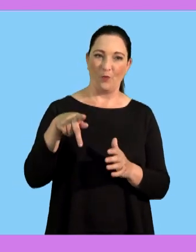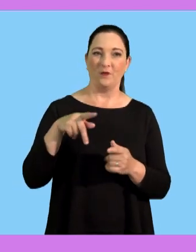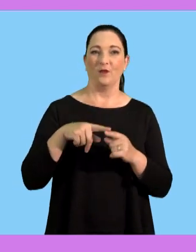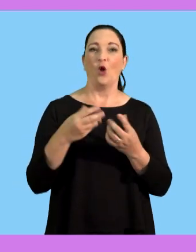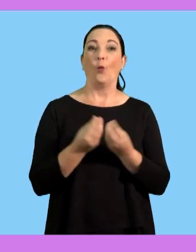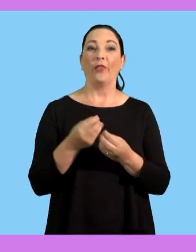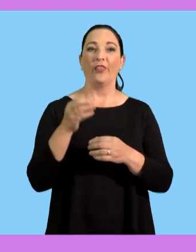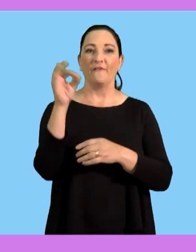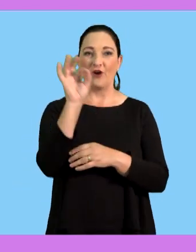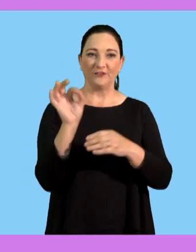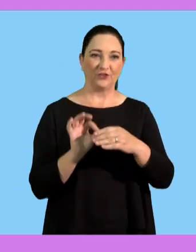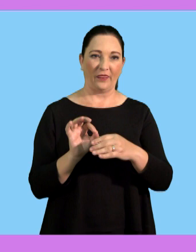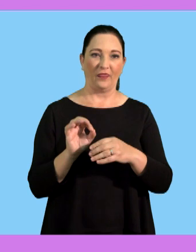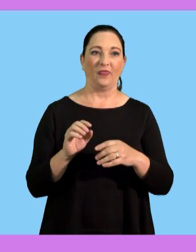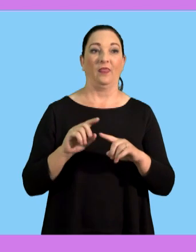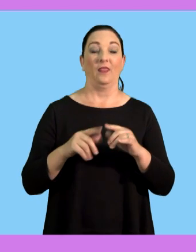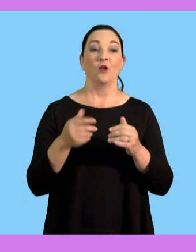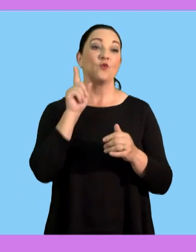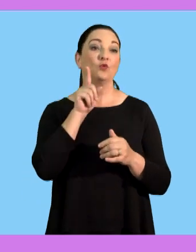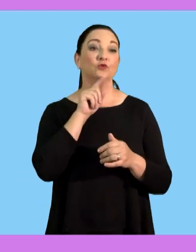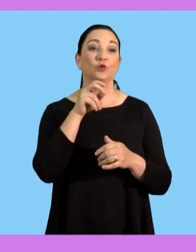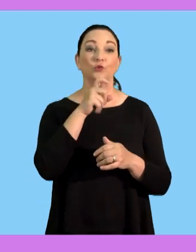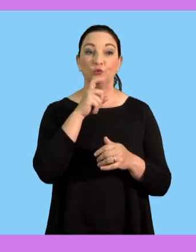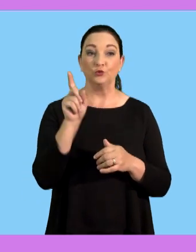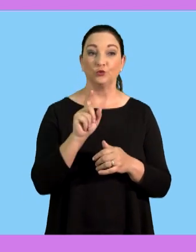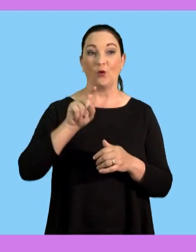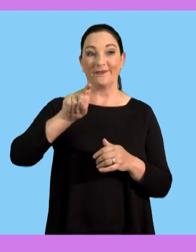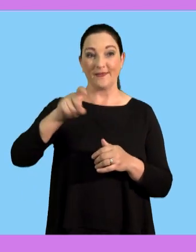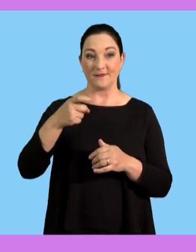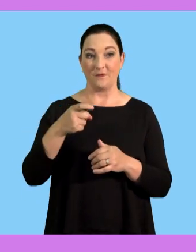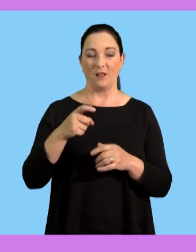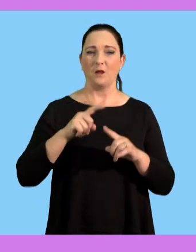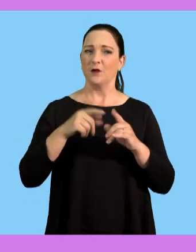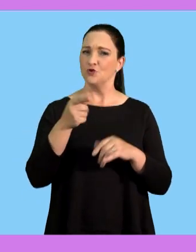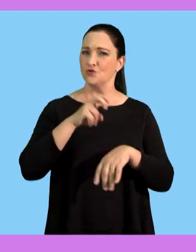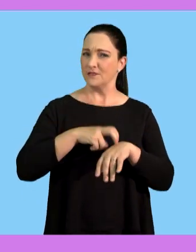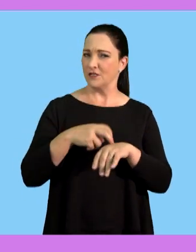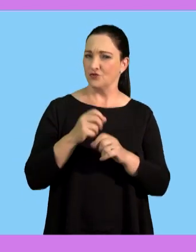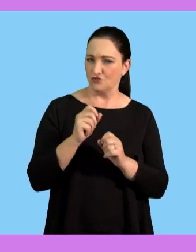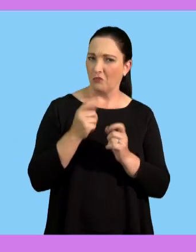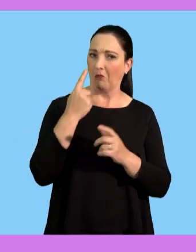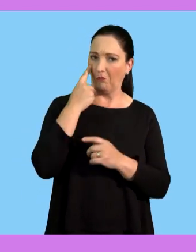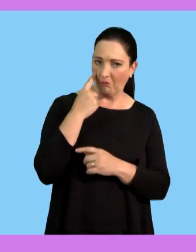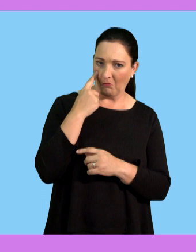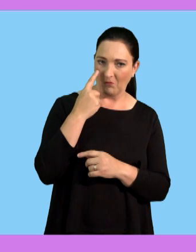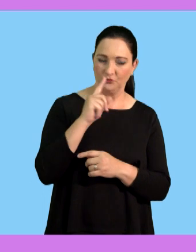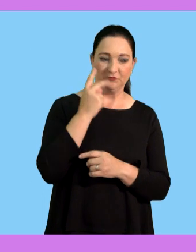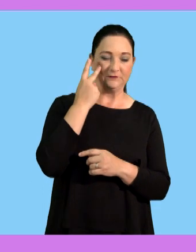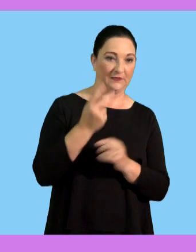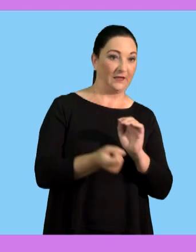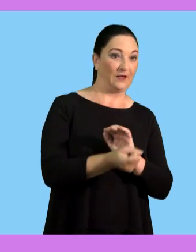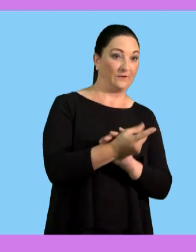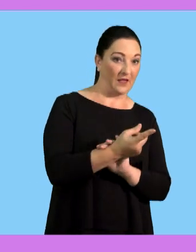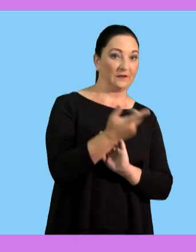decimal notation. Also important is that you must be able to recognize the difference between an event and an